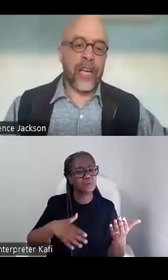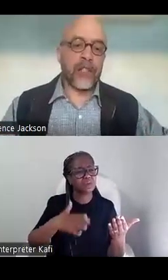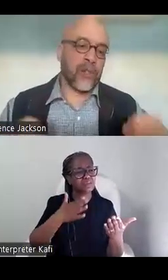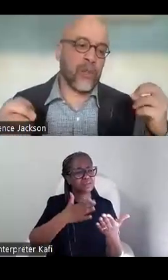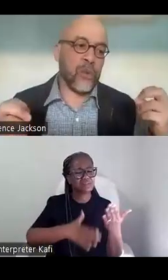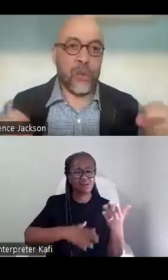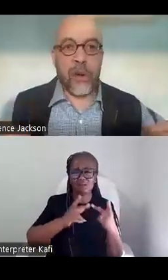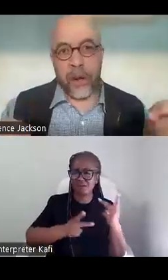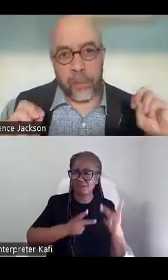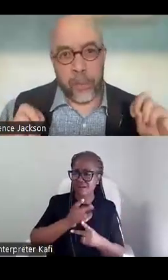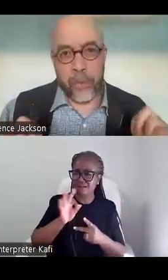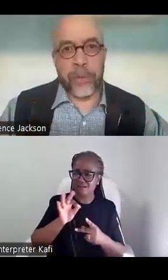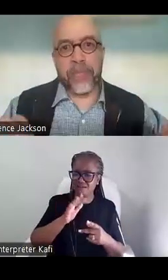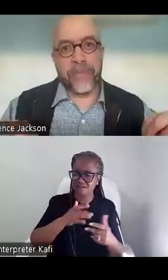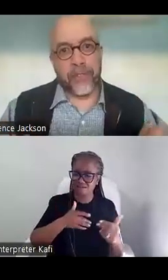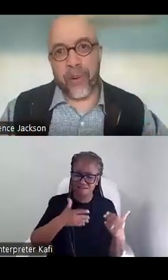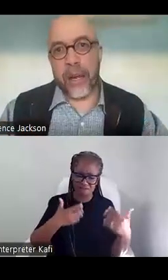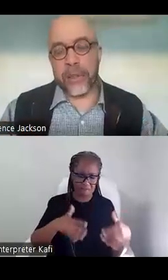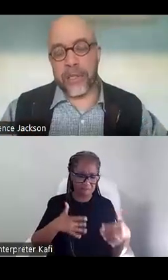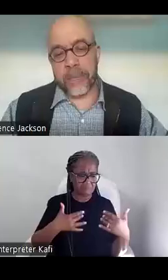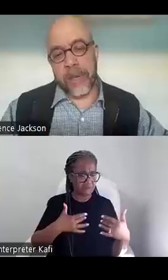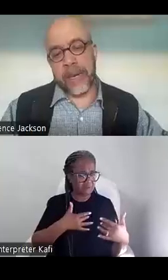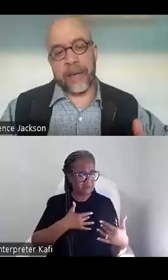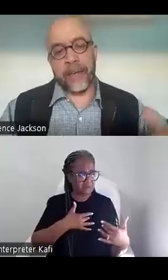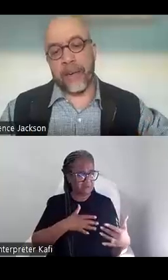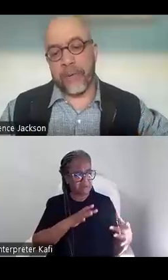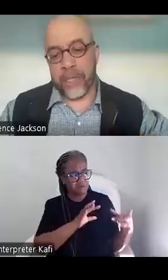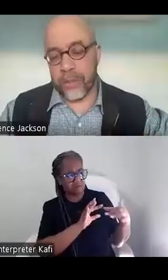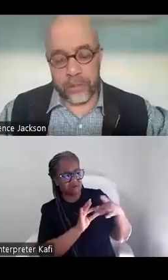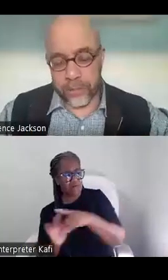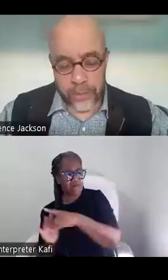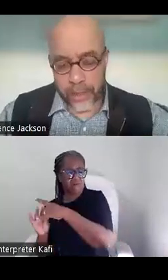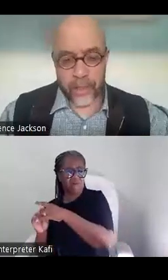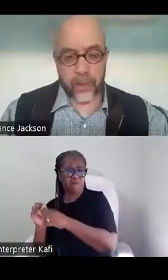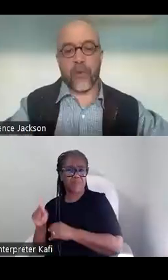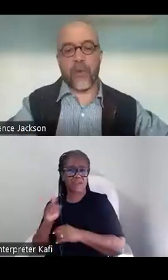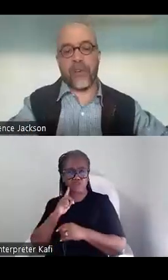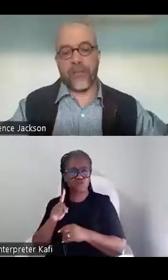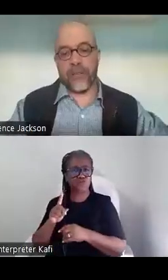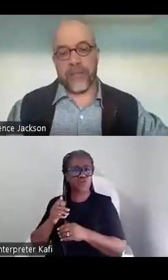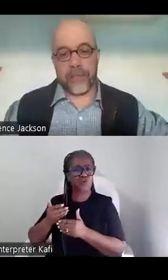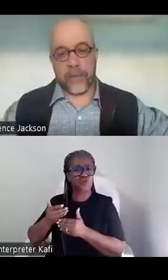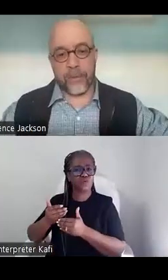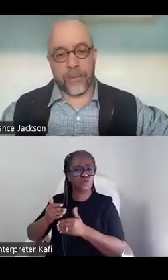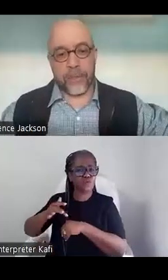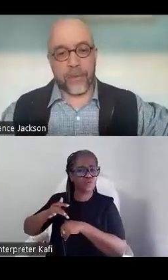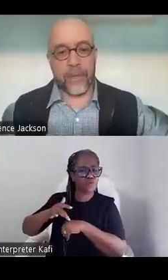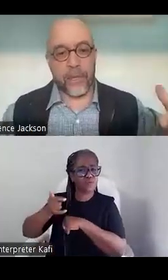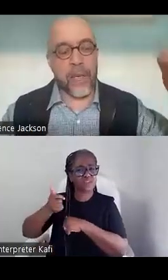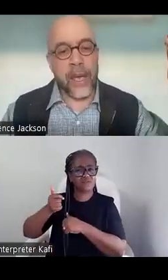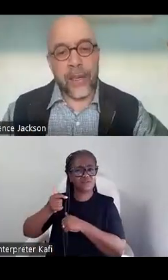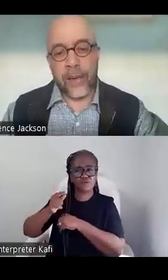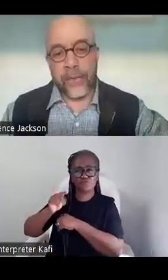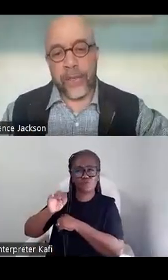return to primitive tribalism. And, so 1924, have this, this little